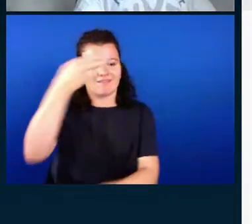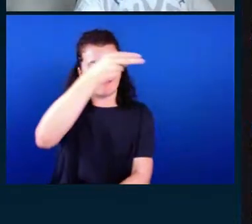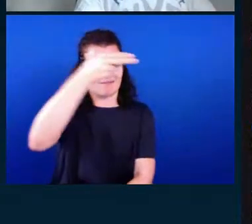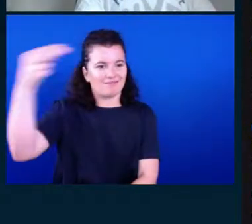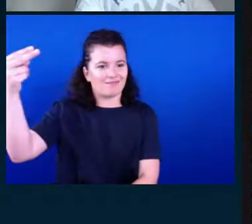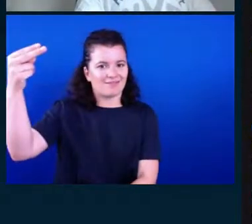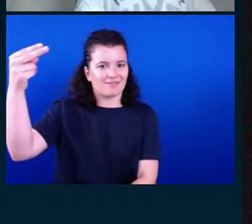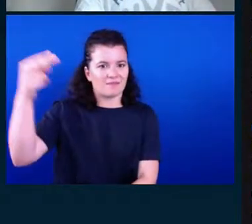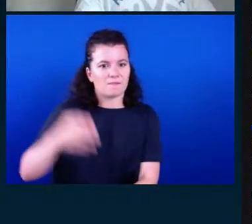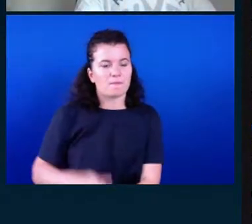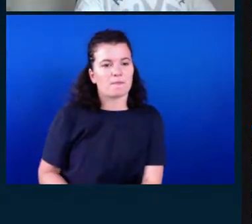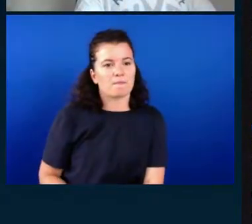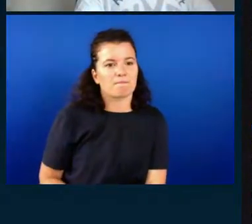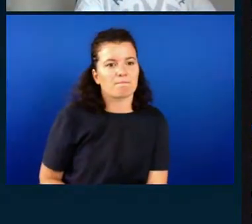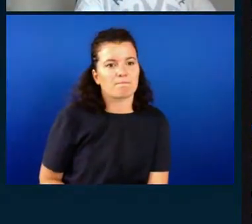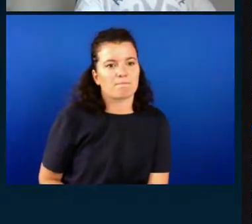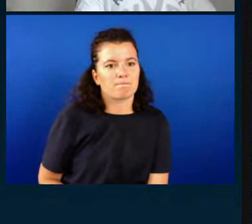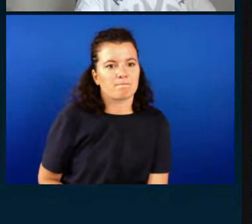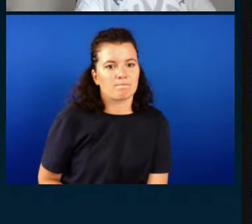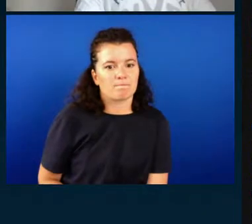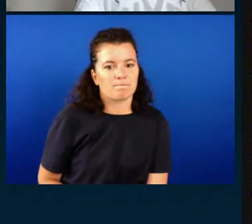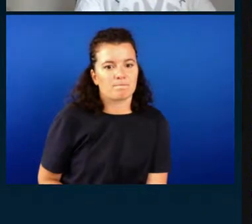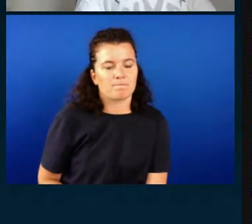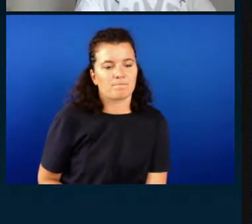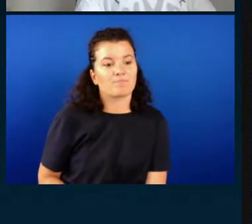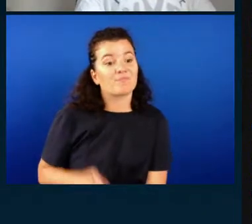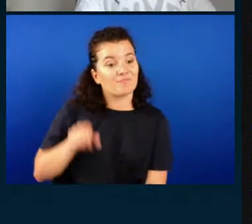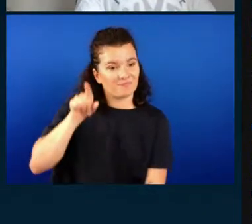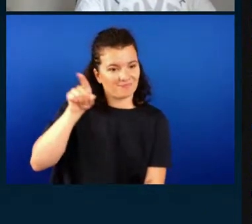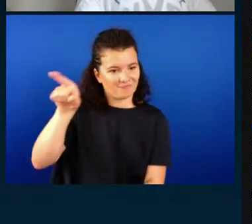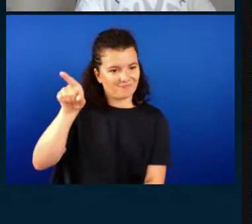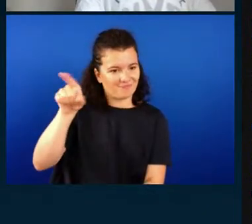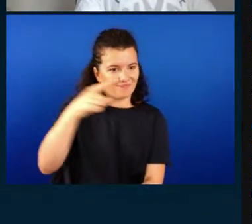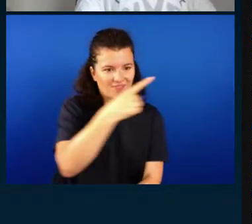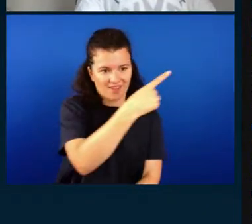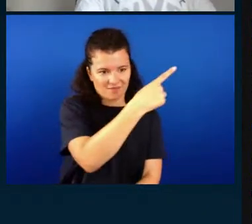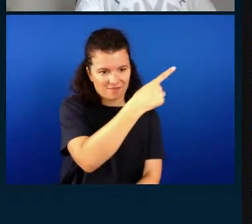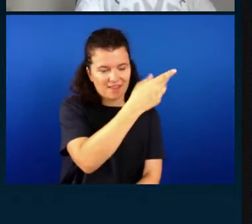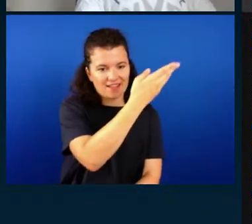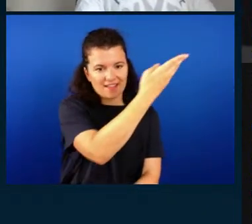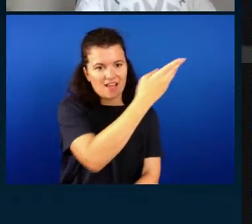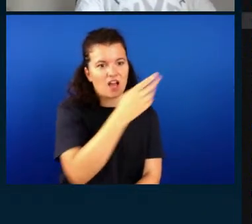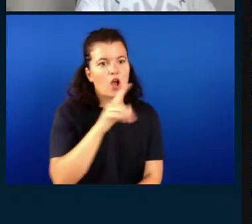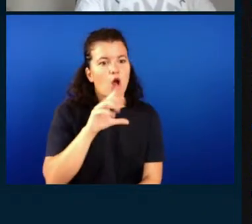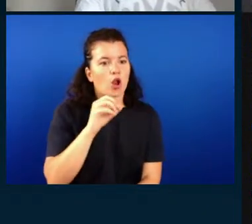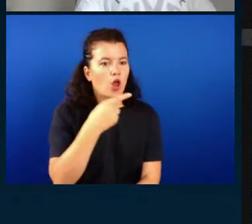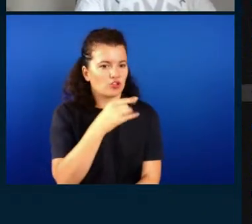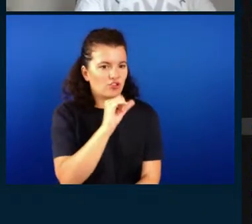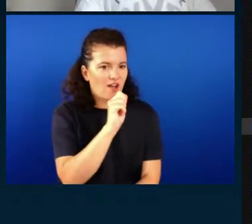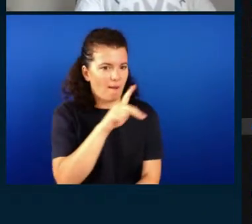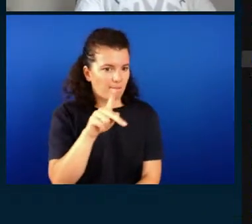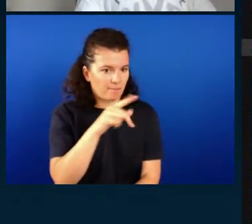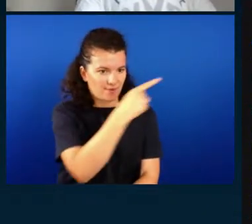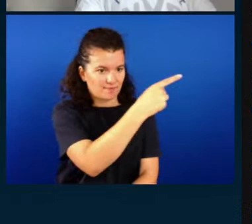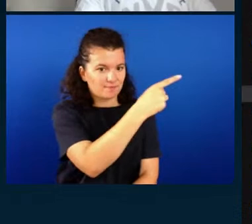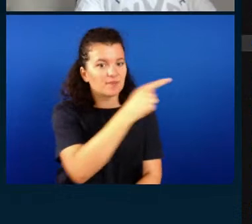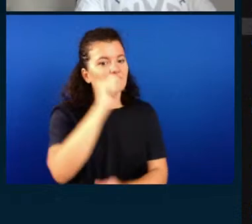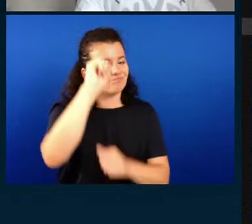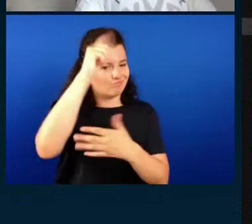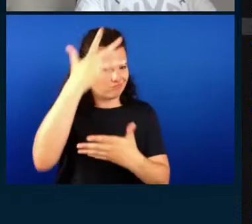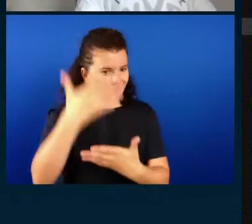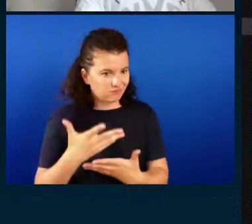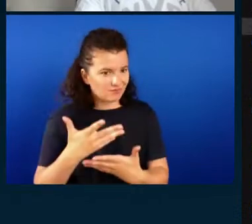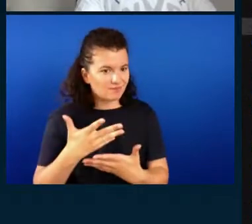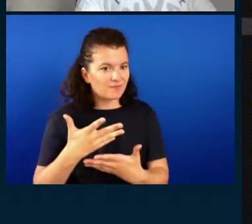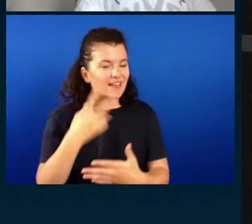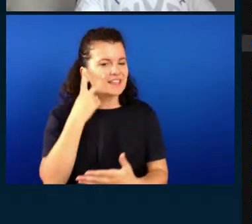Now we go back to our logic app. So it is deployed. What else do we see here? So we see